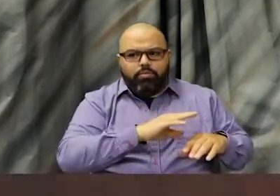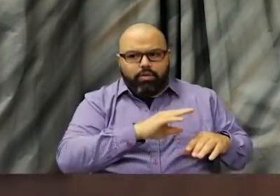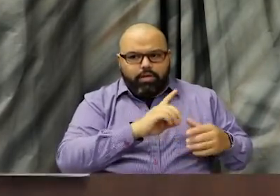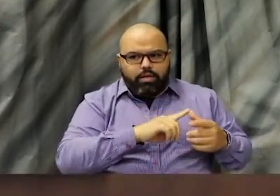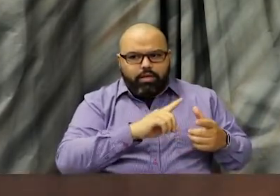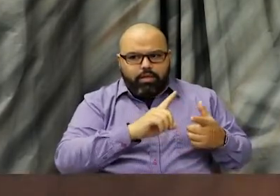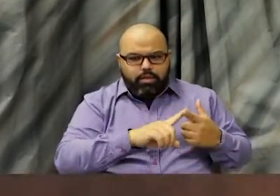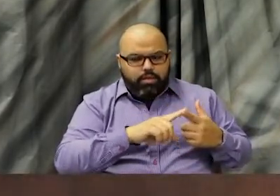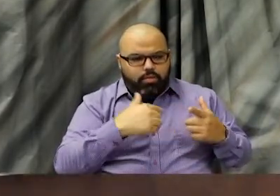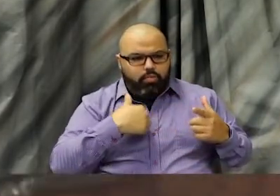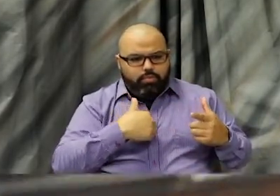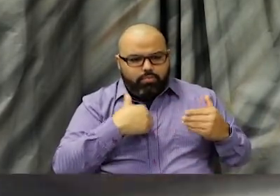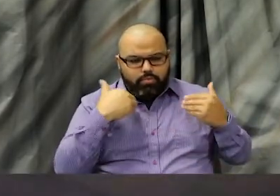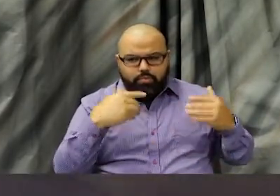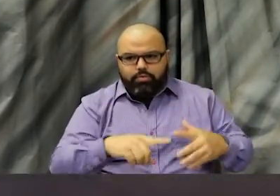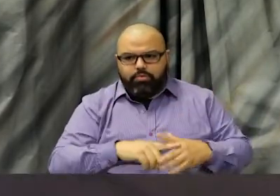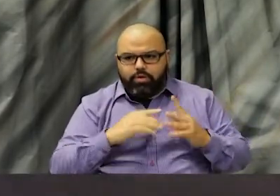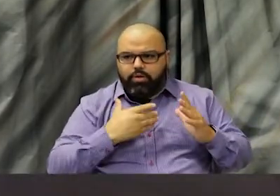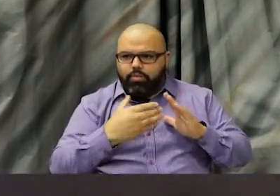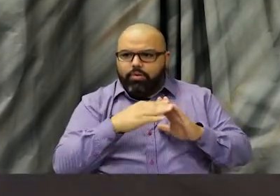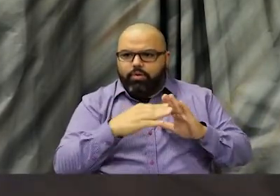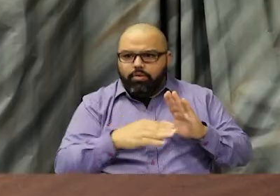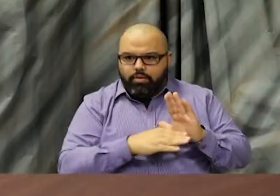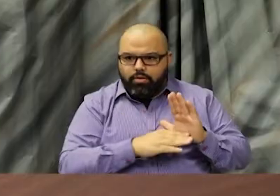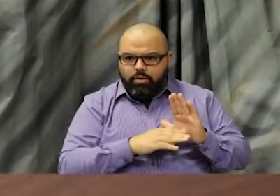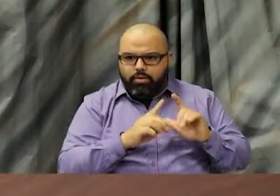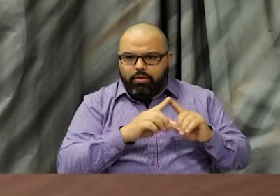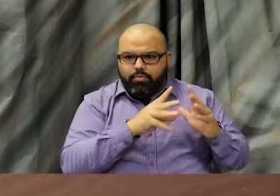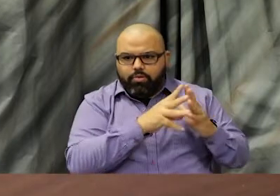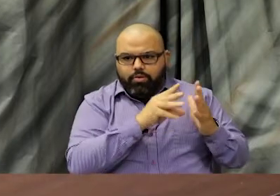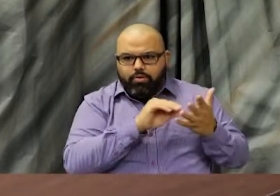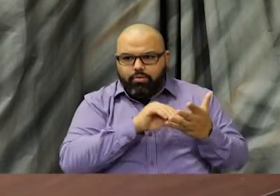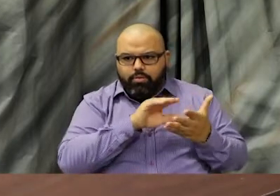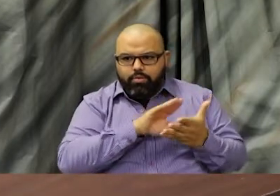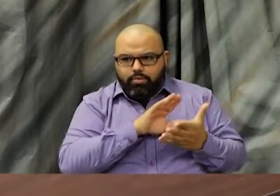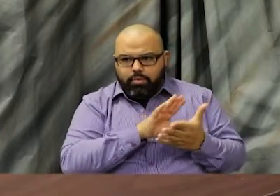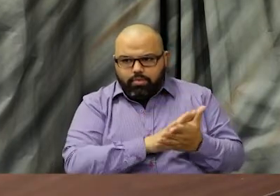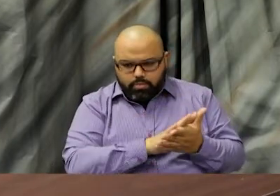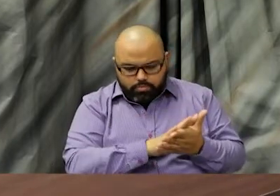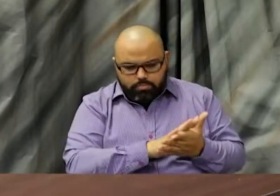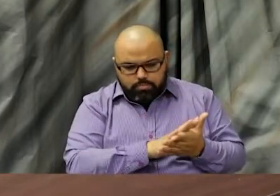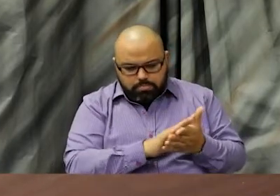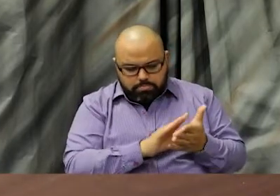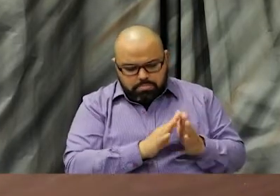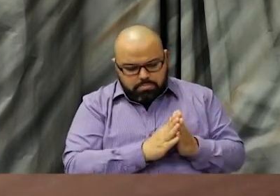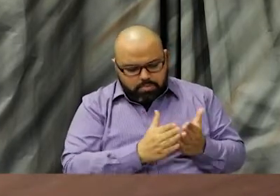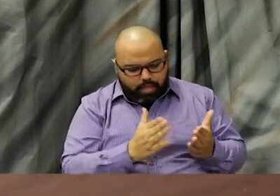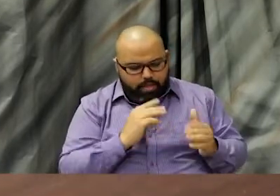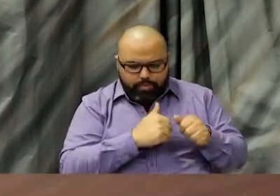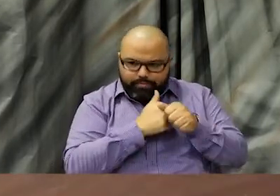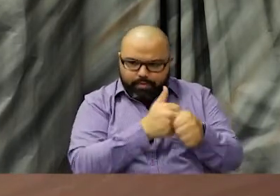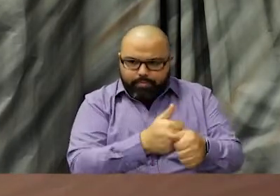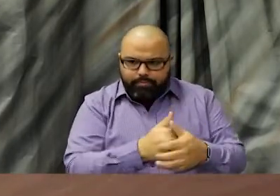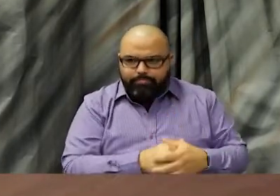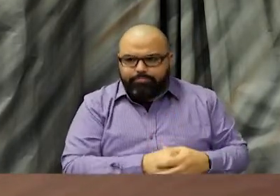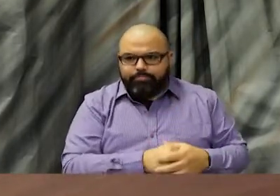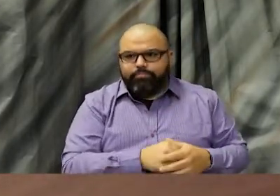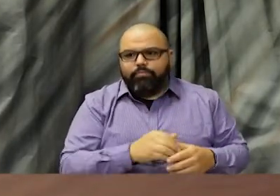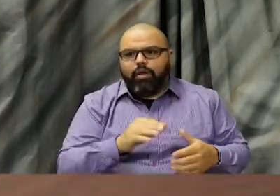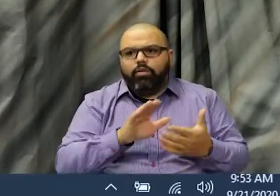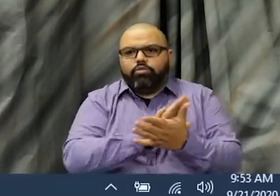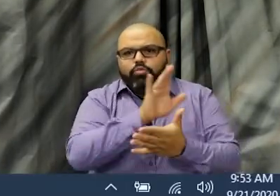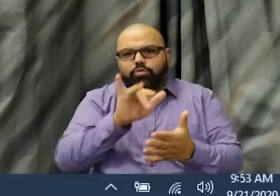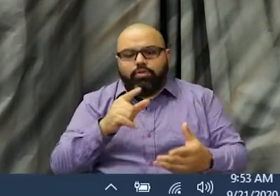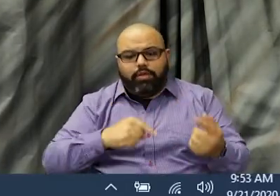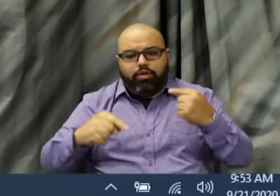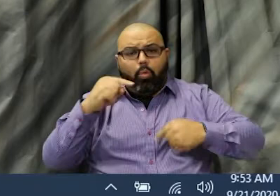virtual way, and then we would go ahead and start our lesson. They would copy their notes down in their notebook, and they would follow along.